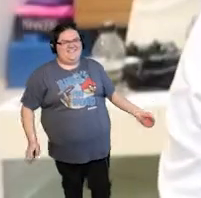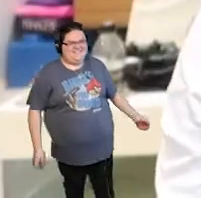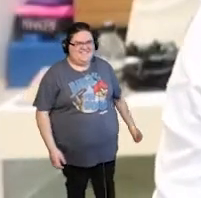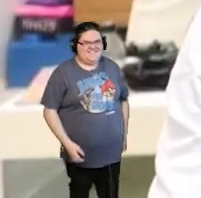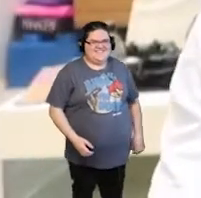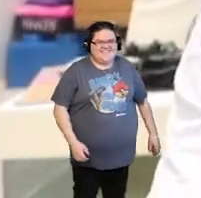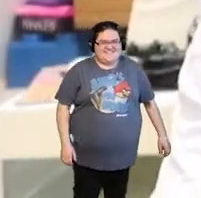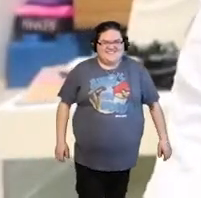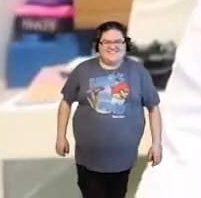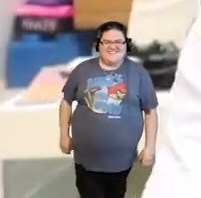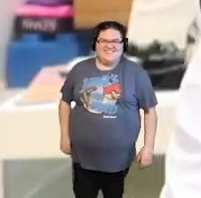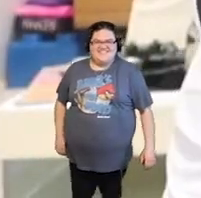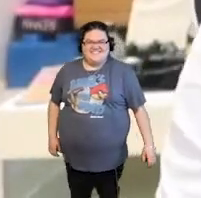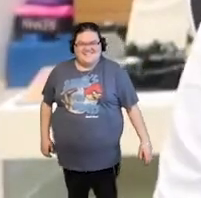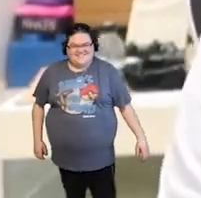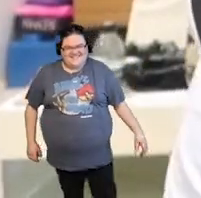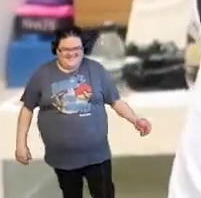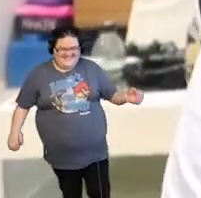What? I didn't say anything.